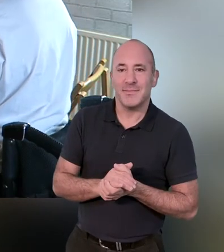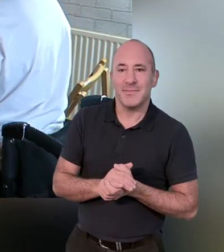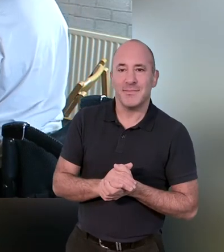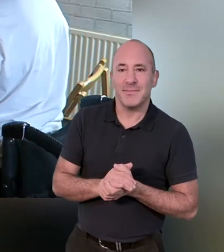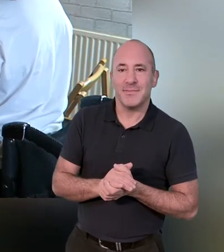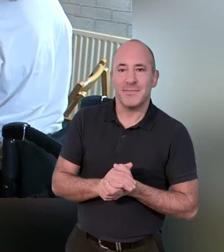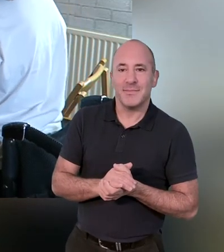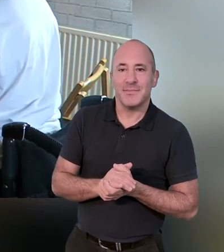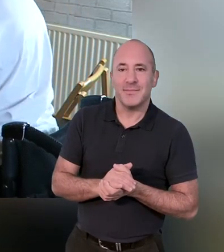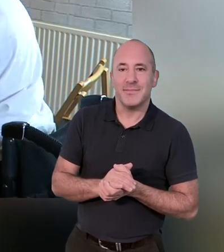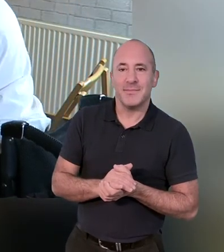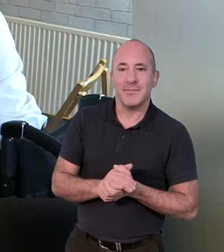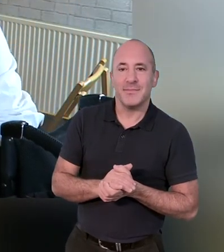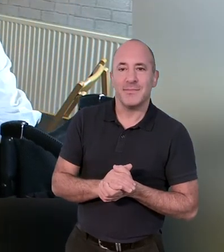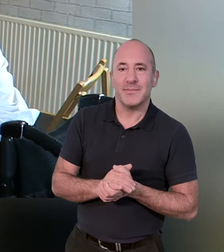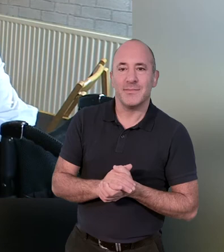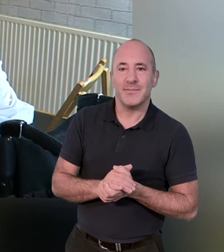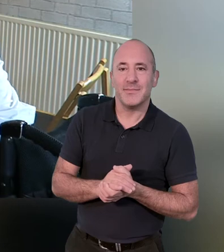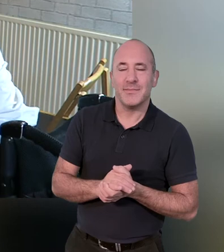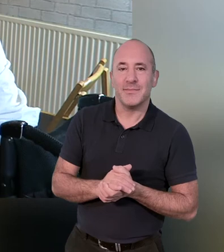So, are you ready, Sam?